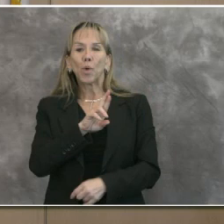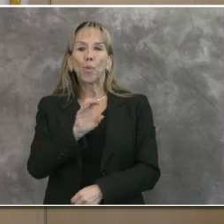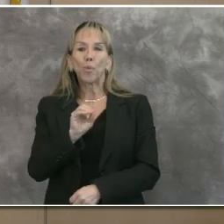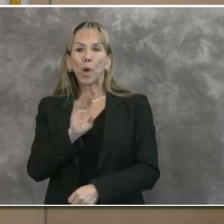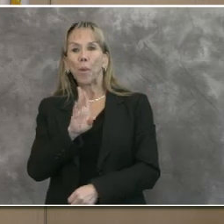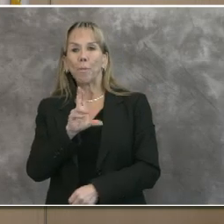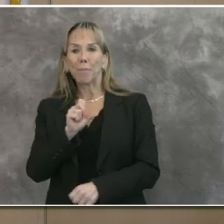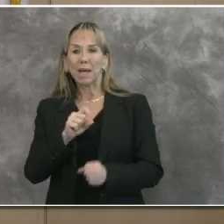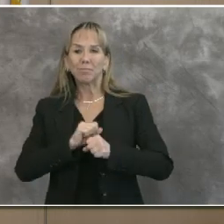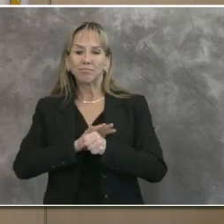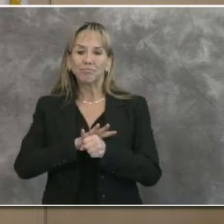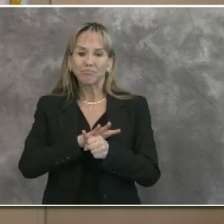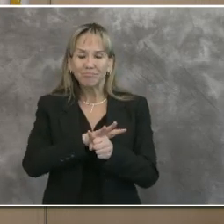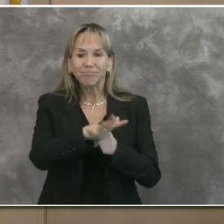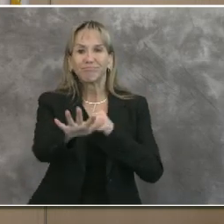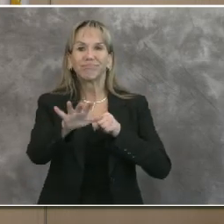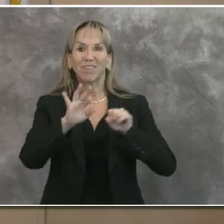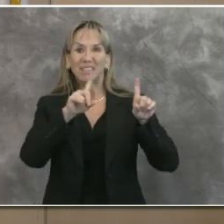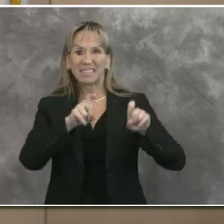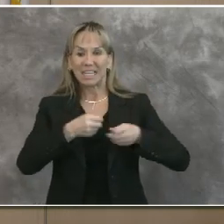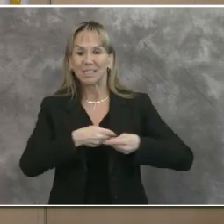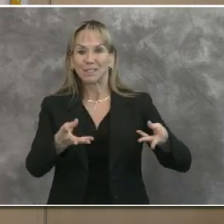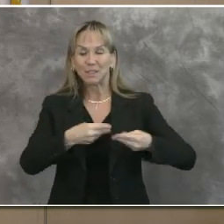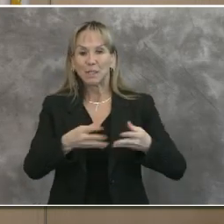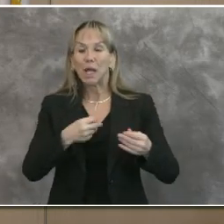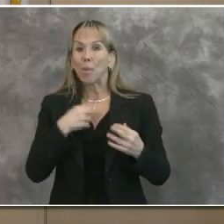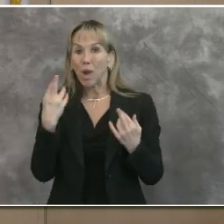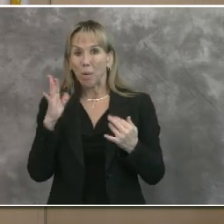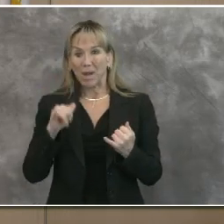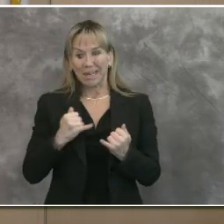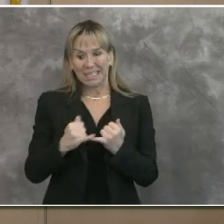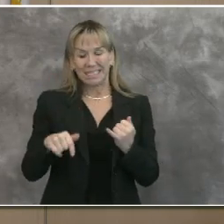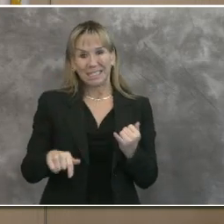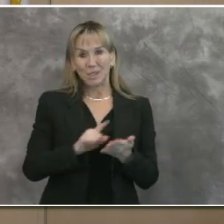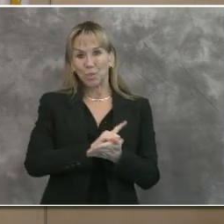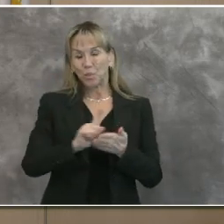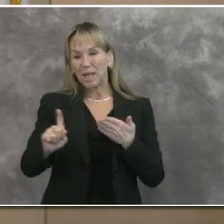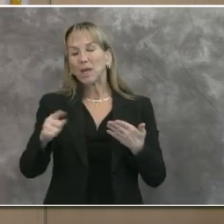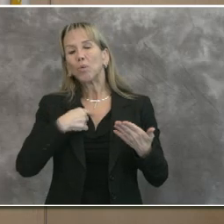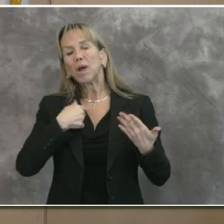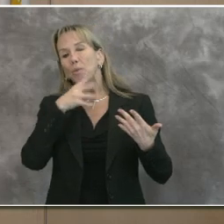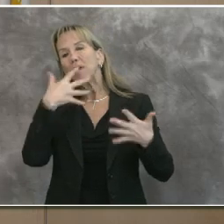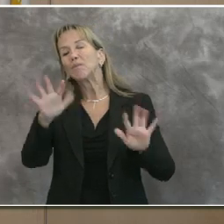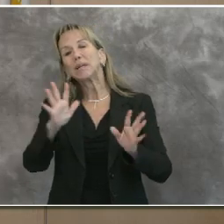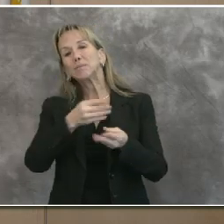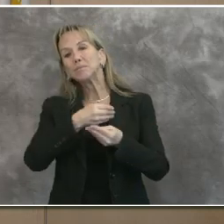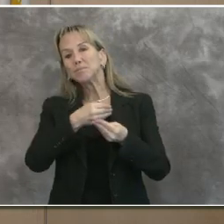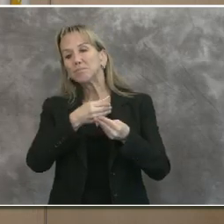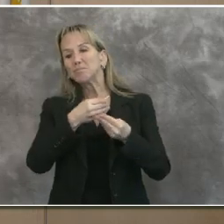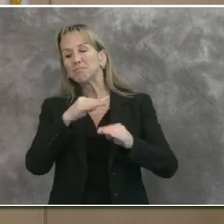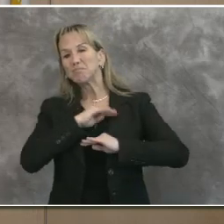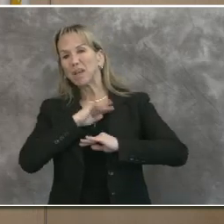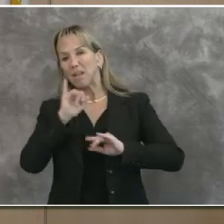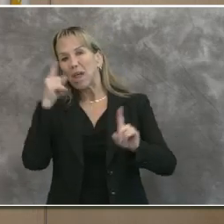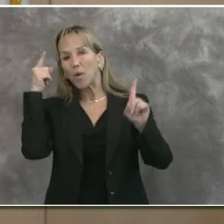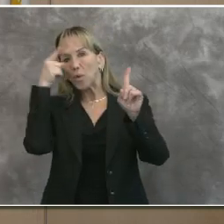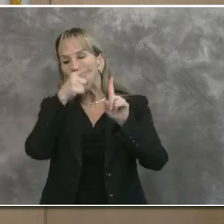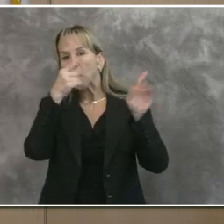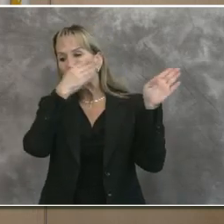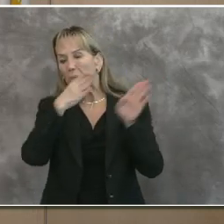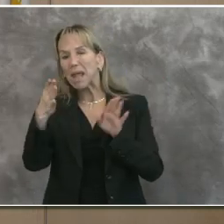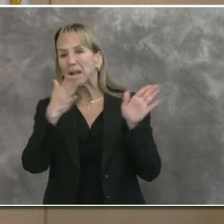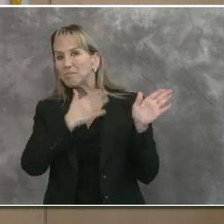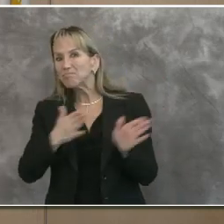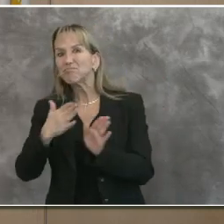by the end of this week, we will fulfill our goals, strategies, and outcomes related to that one. The second one